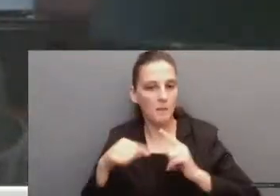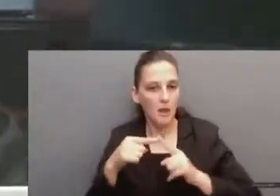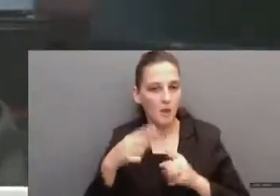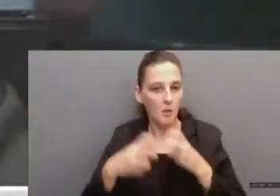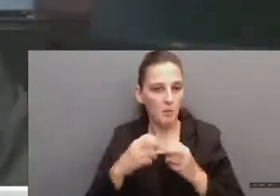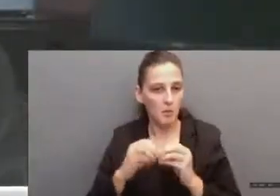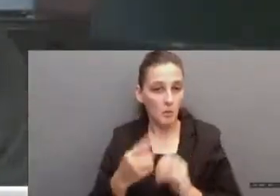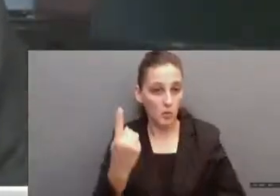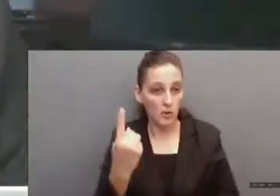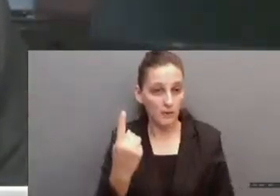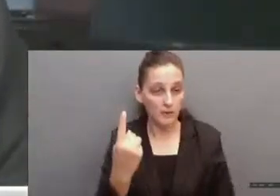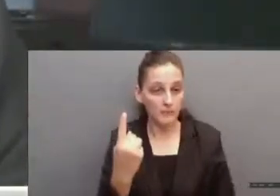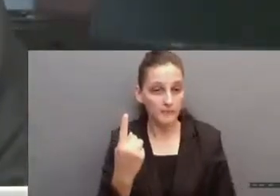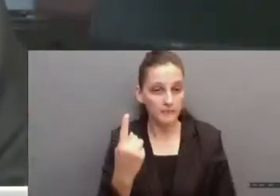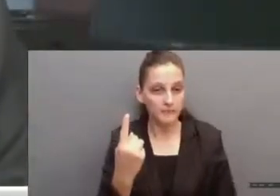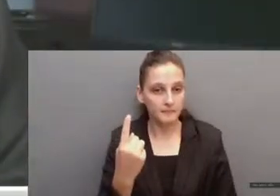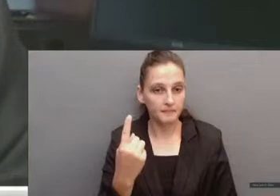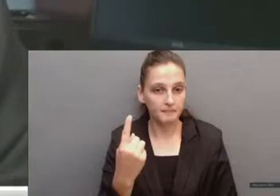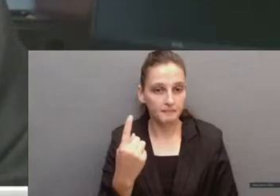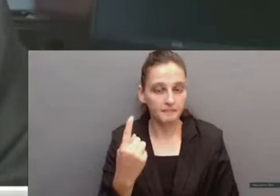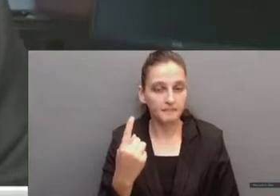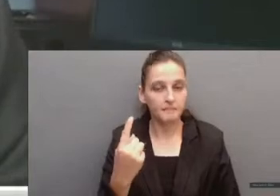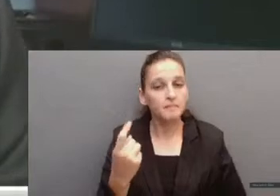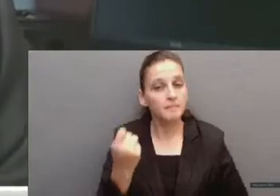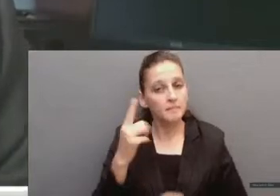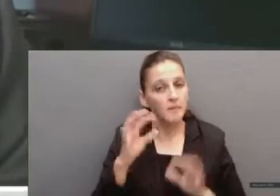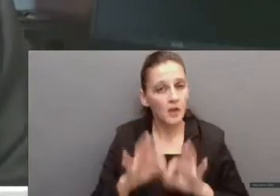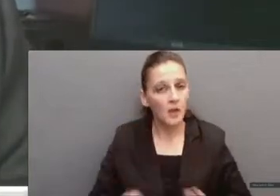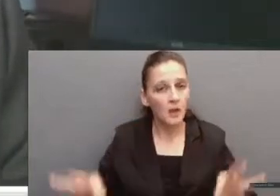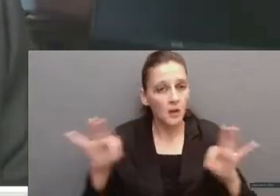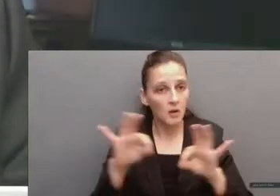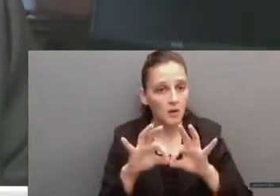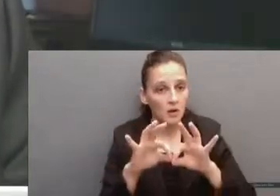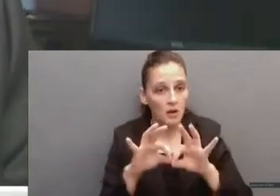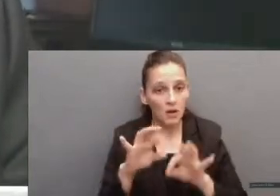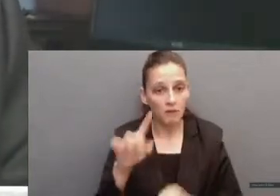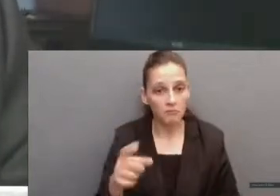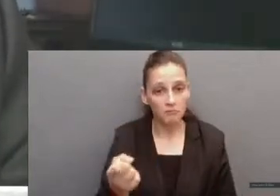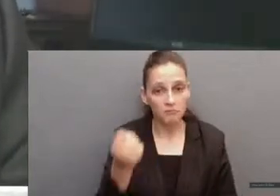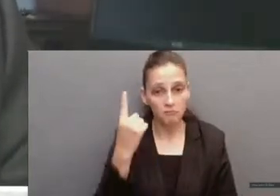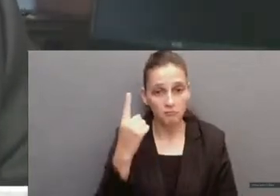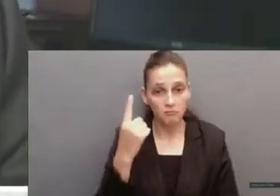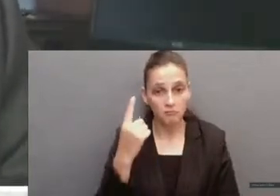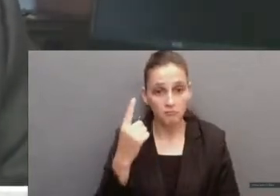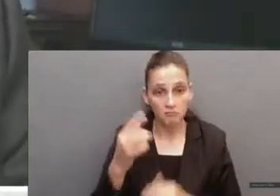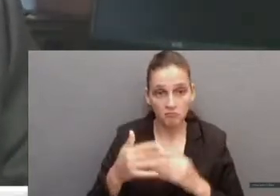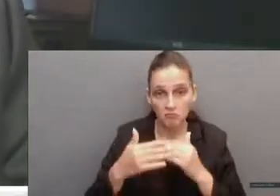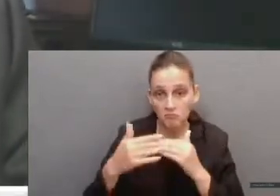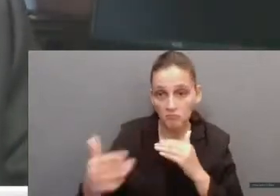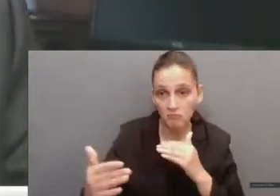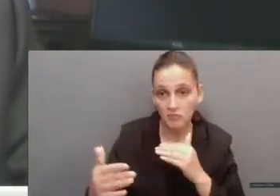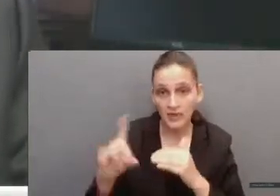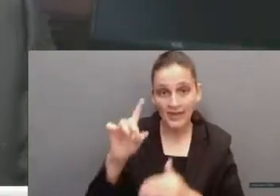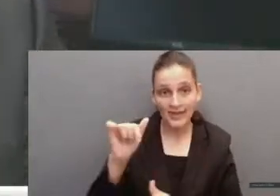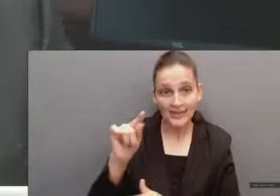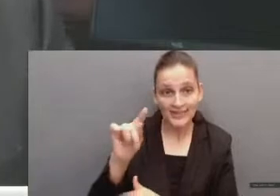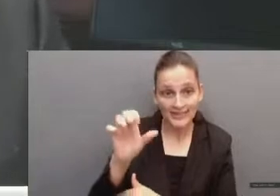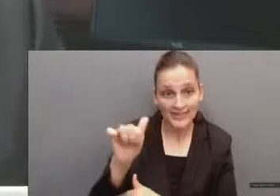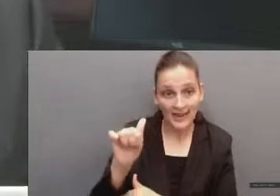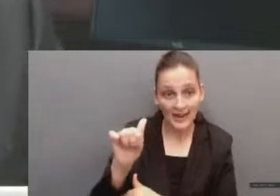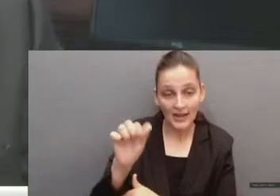1. I think it's very important that we recognize that going forward, large data sets are going to be used to develop